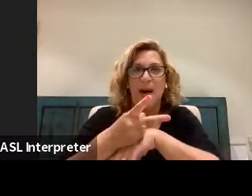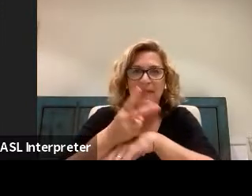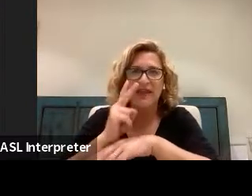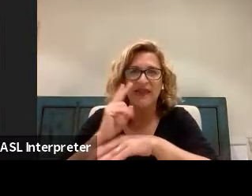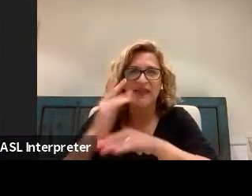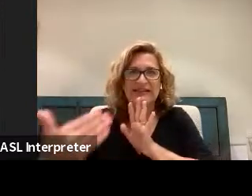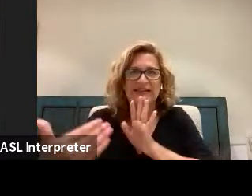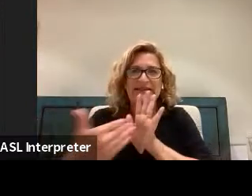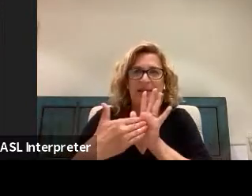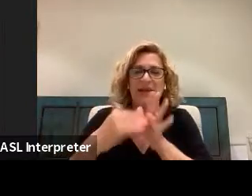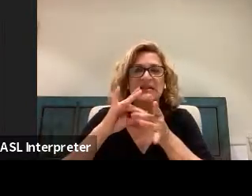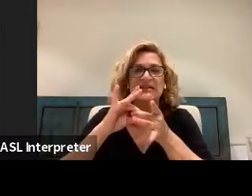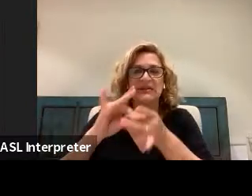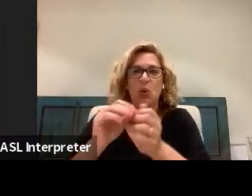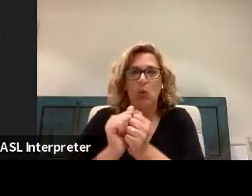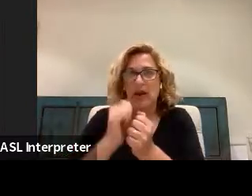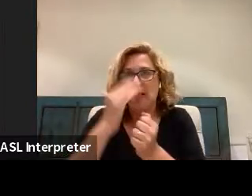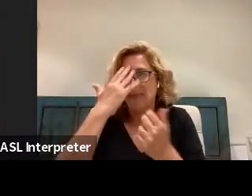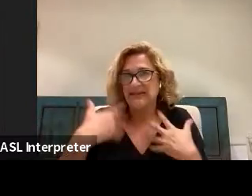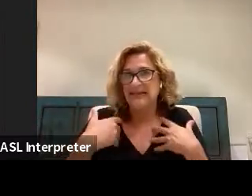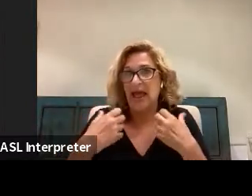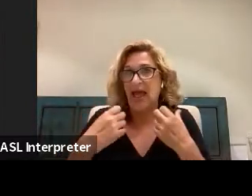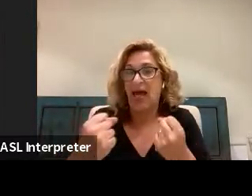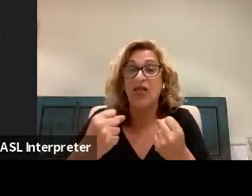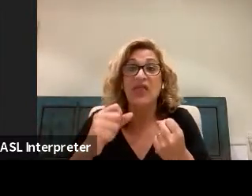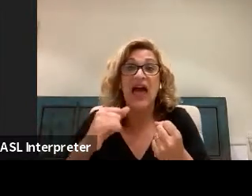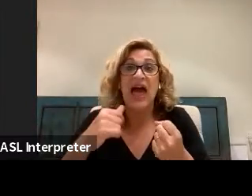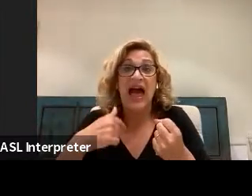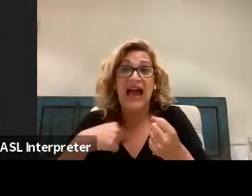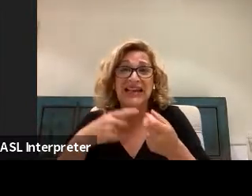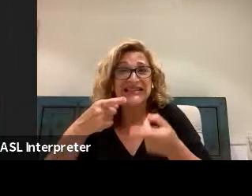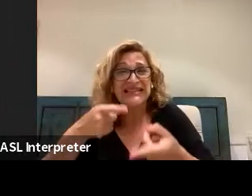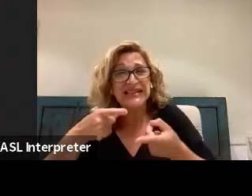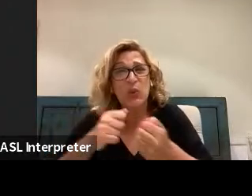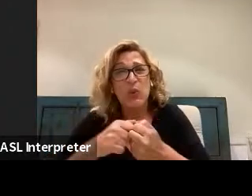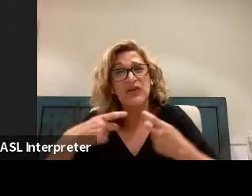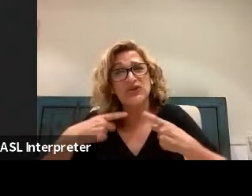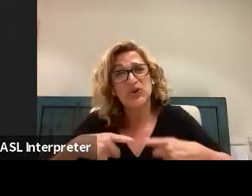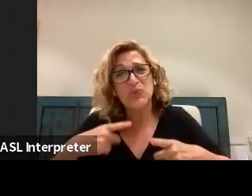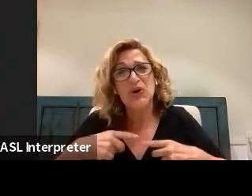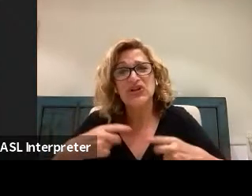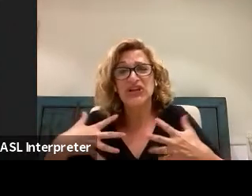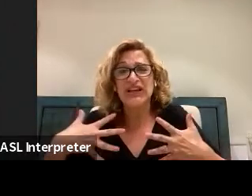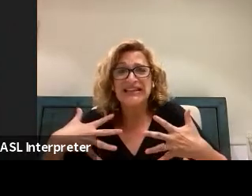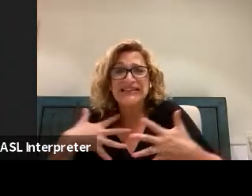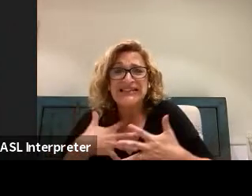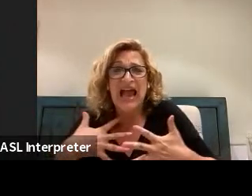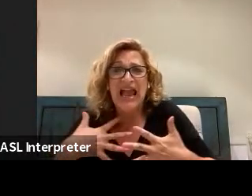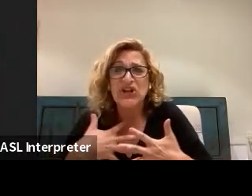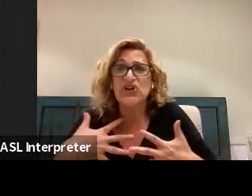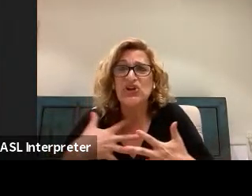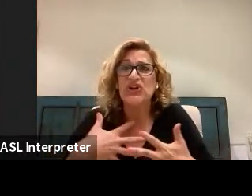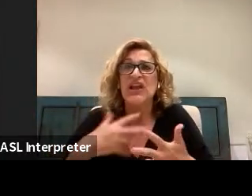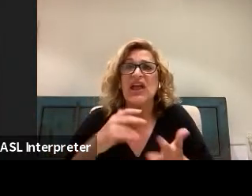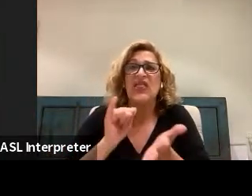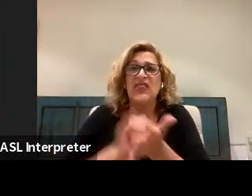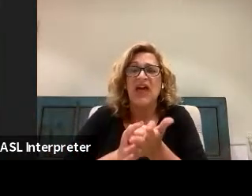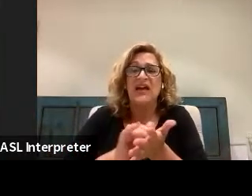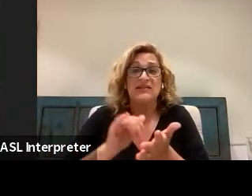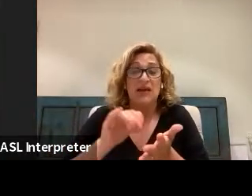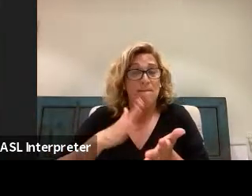associated with mental health, because I deal with depression and anxiety. It's the stigmas, and my art gives me